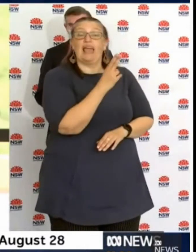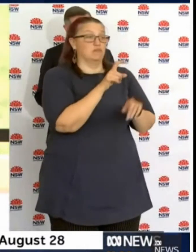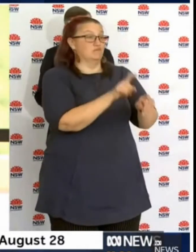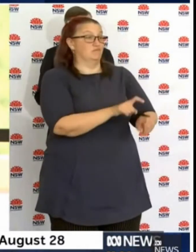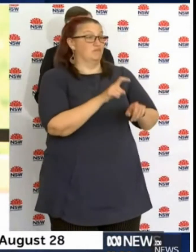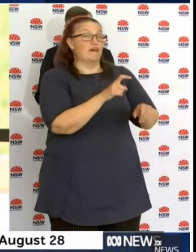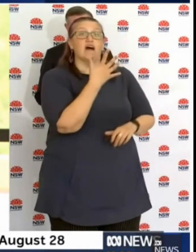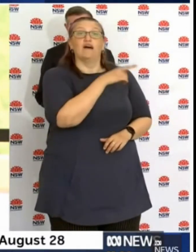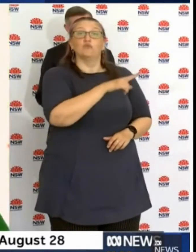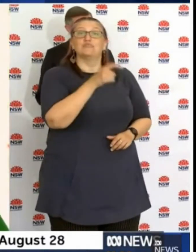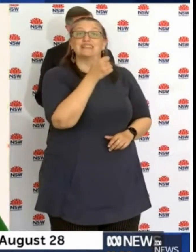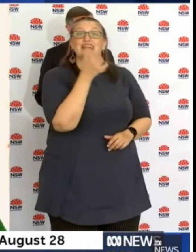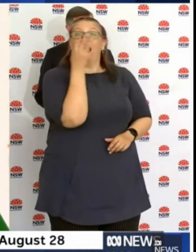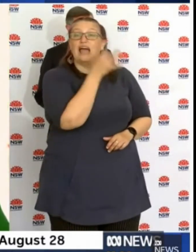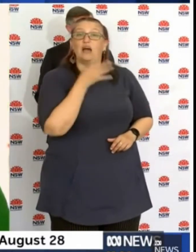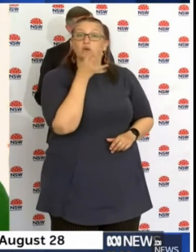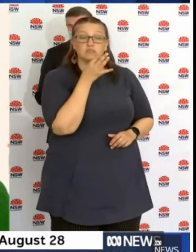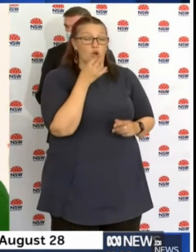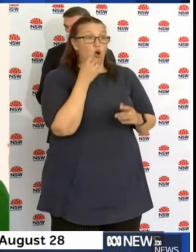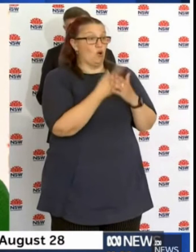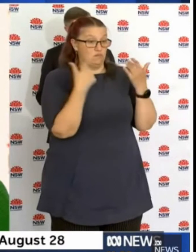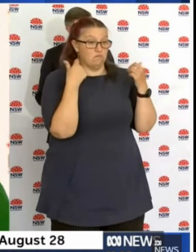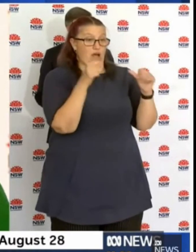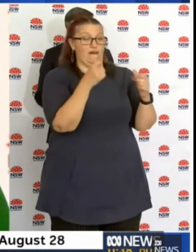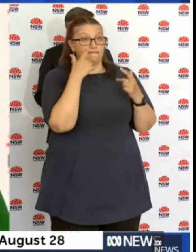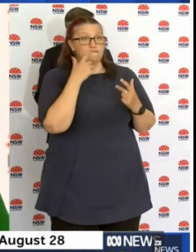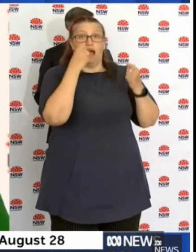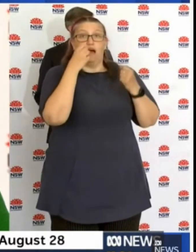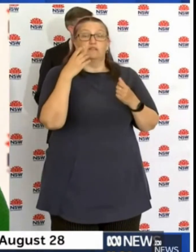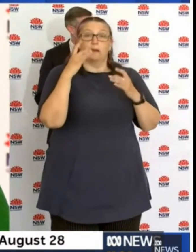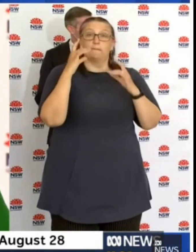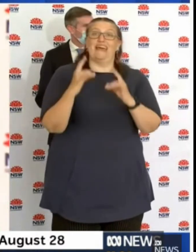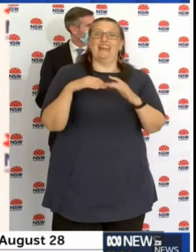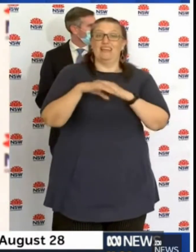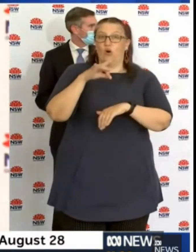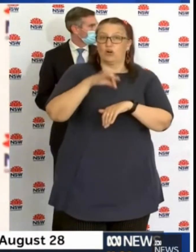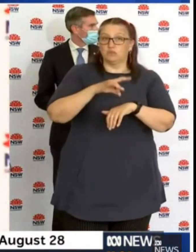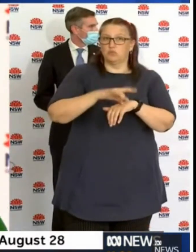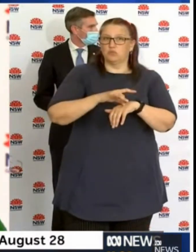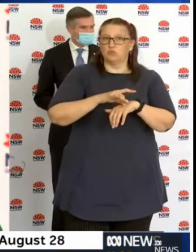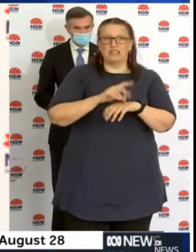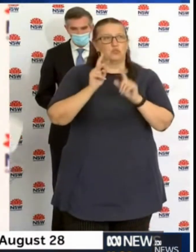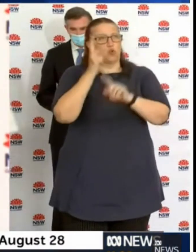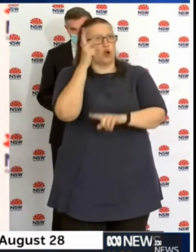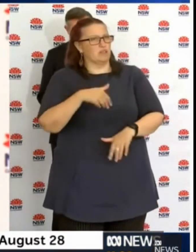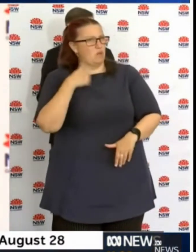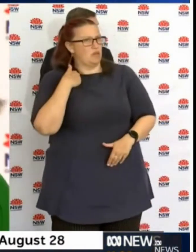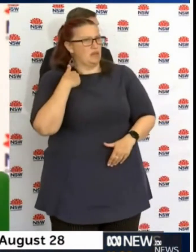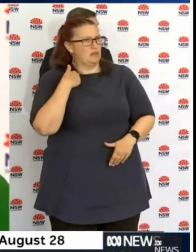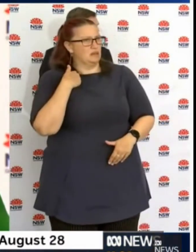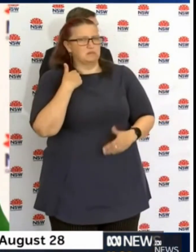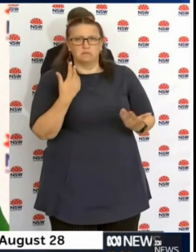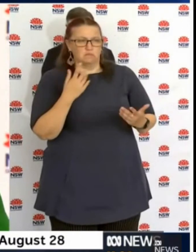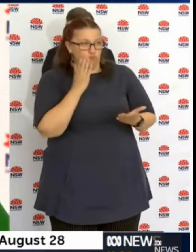Hospital. Oh, look, I'm not aware of that, but I'll ask either Minister Hazzard or Dr. Chant